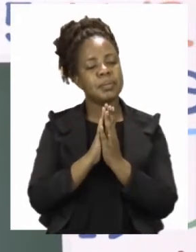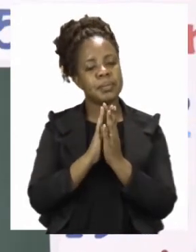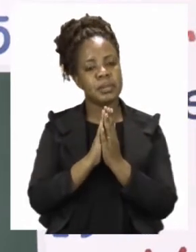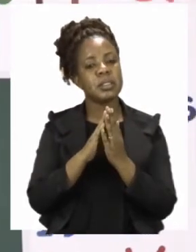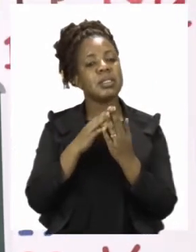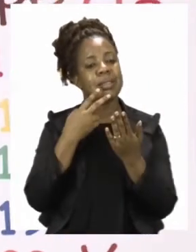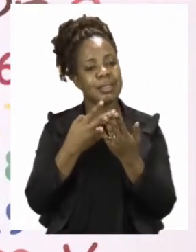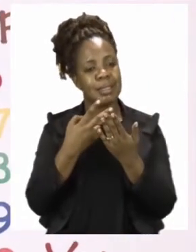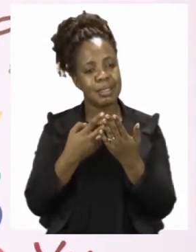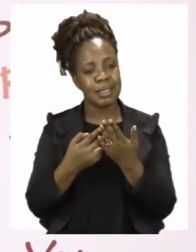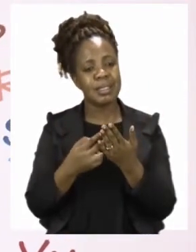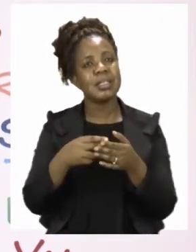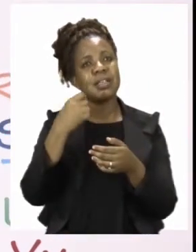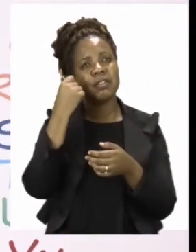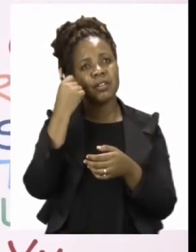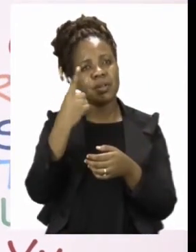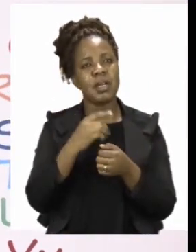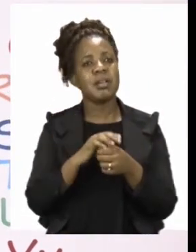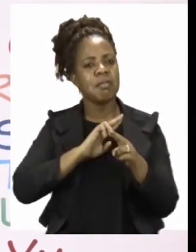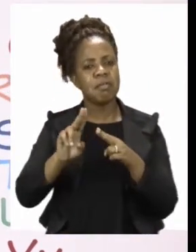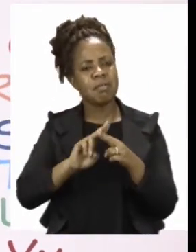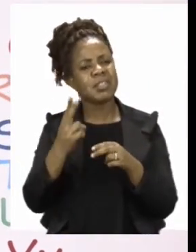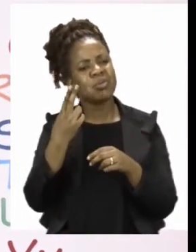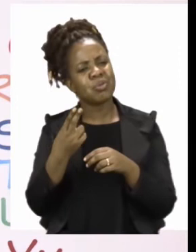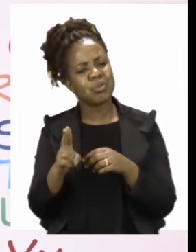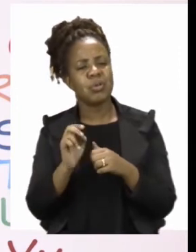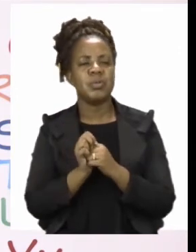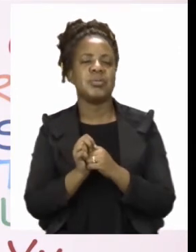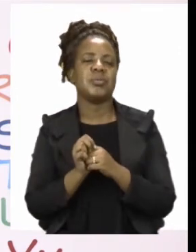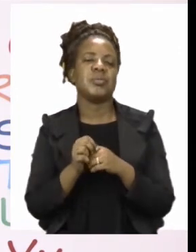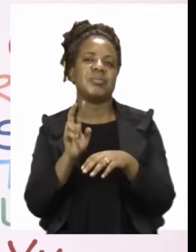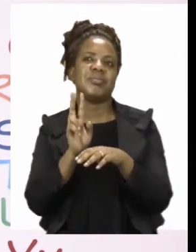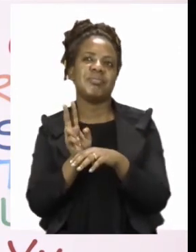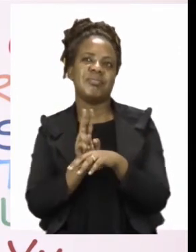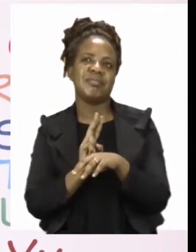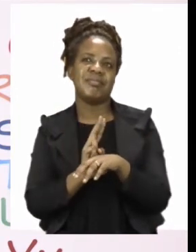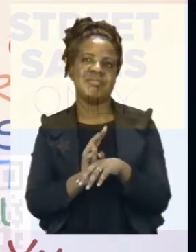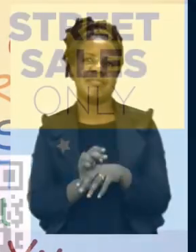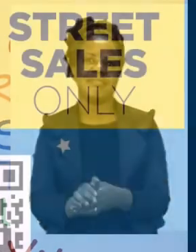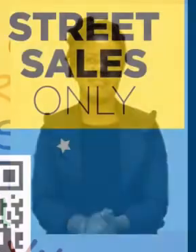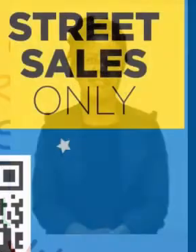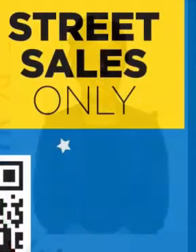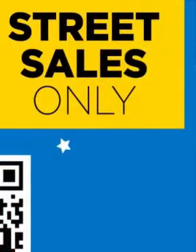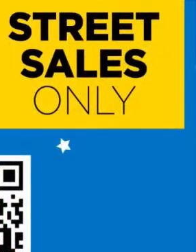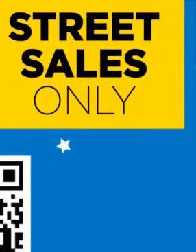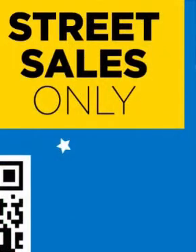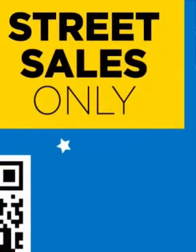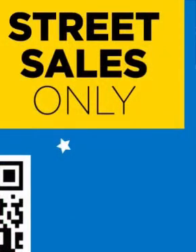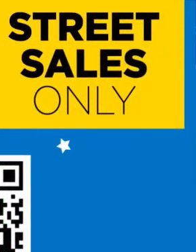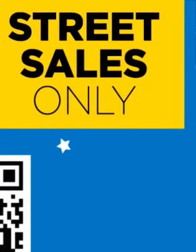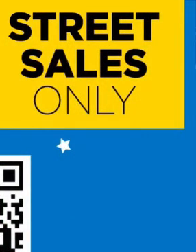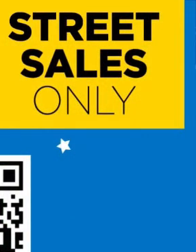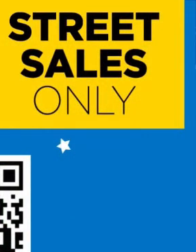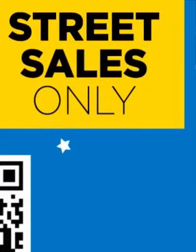1. And then after that, we're going to our hundreds and they say 5